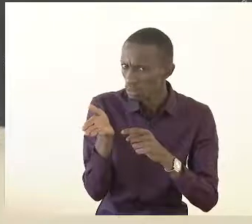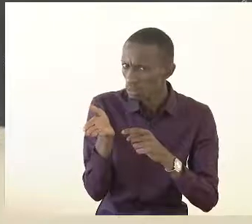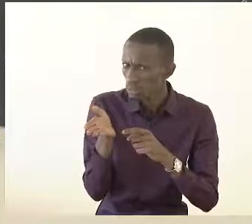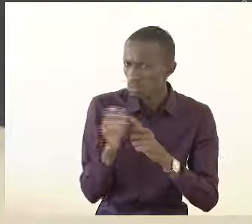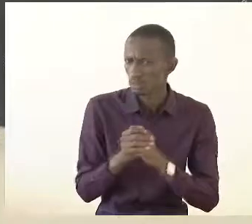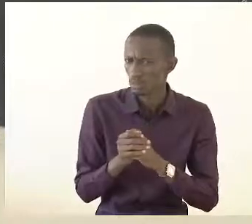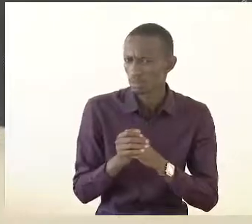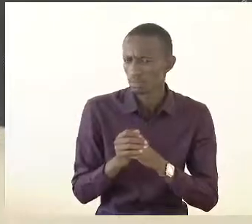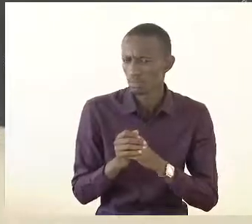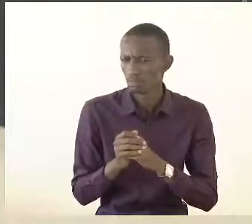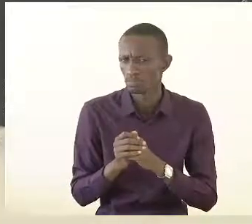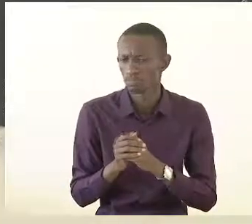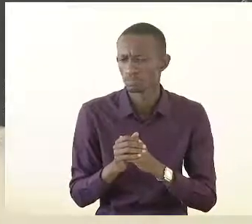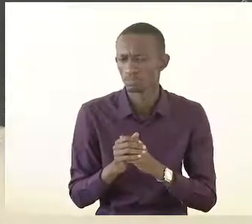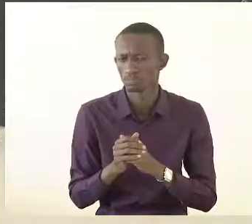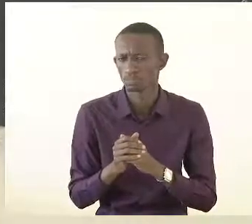say